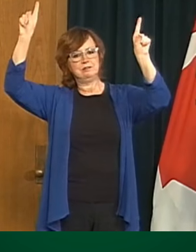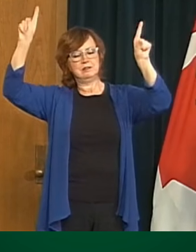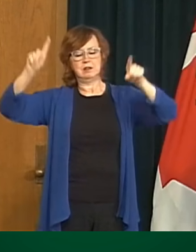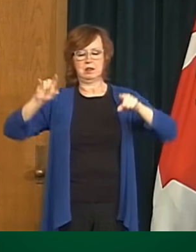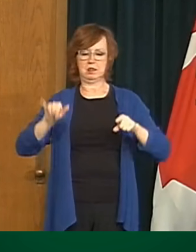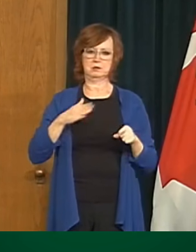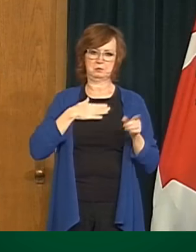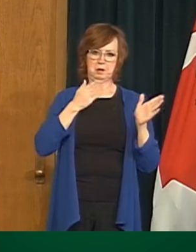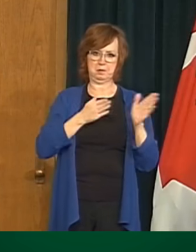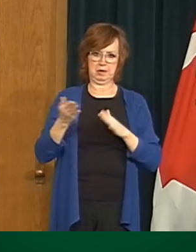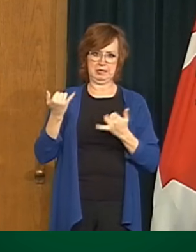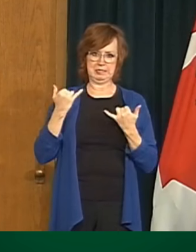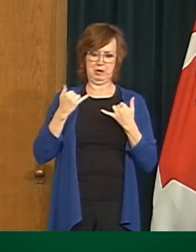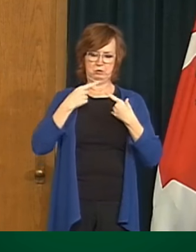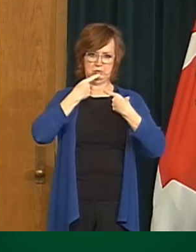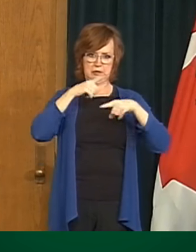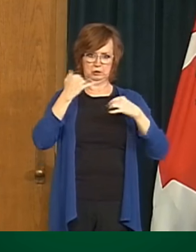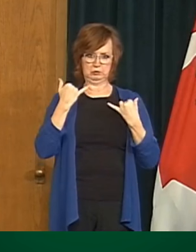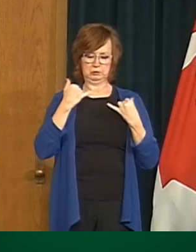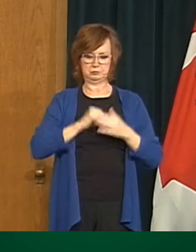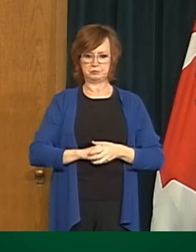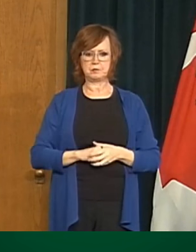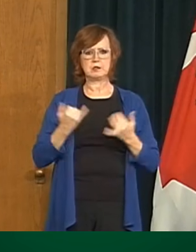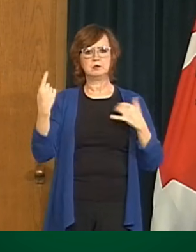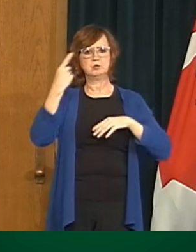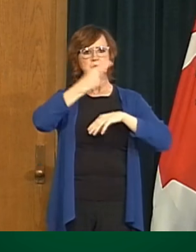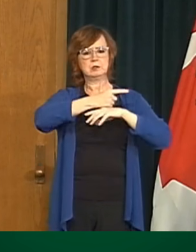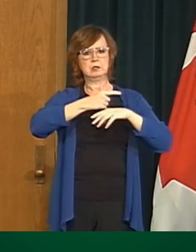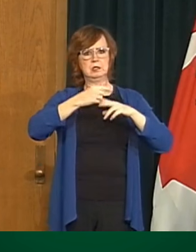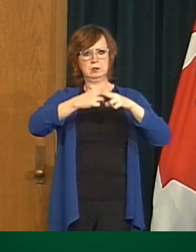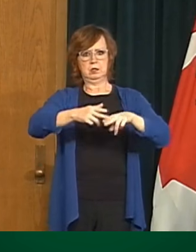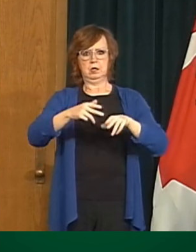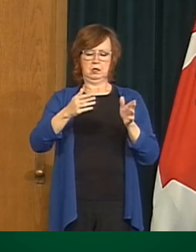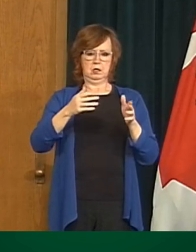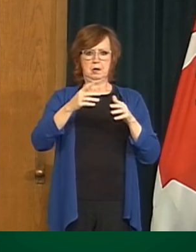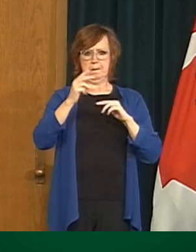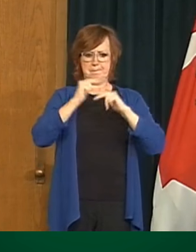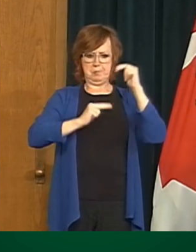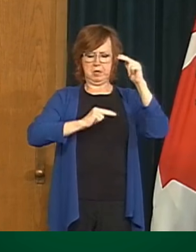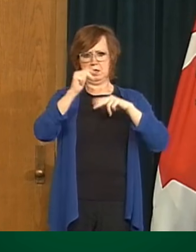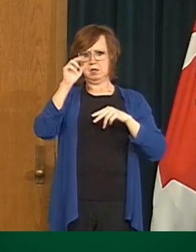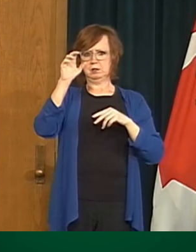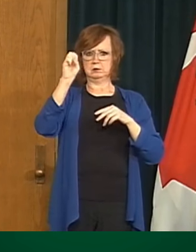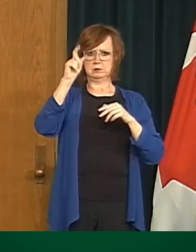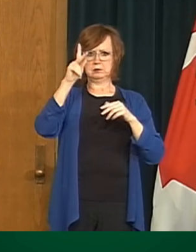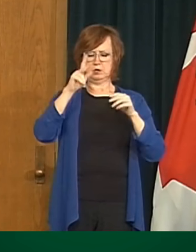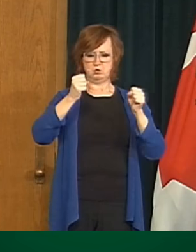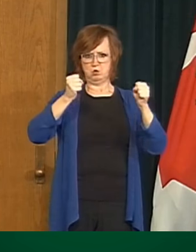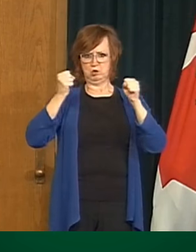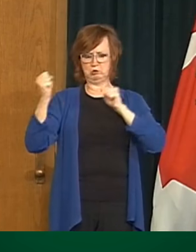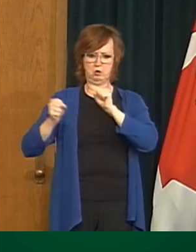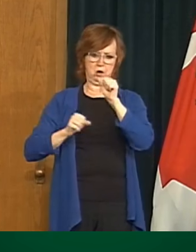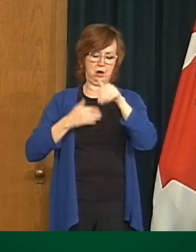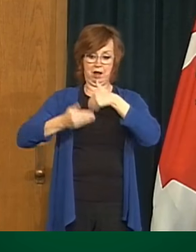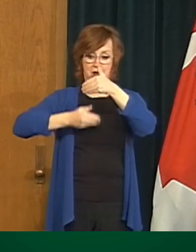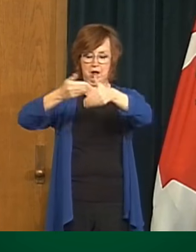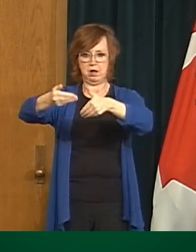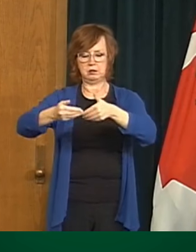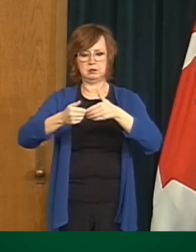Saskatchewan, a plan that is an early but major step in Saskatchewan's economic recovery in the months and the years